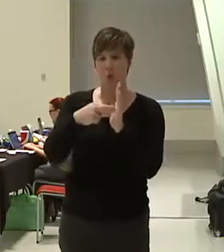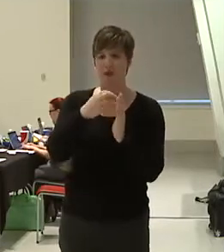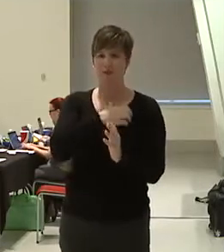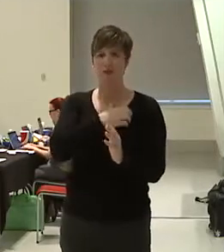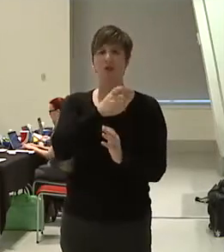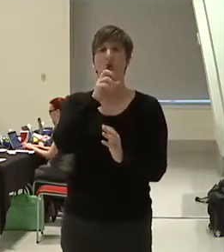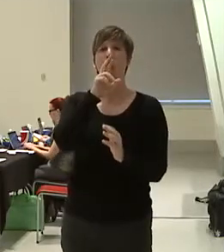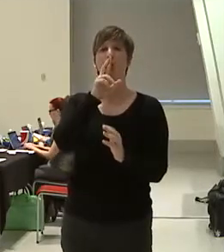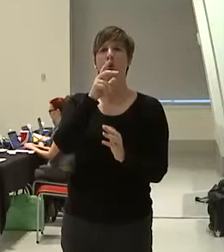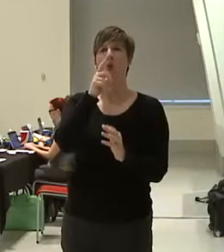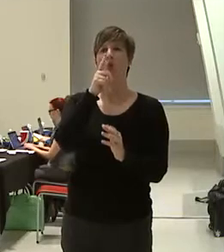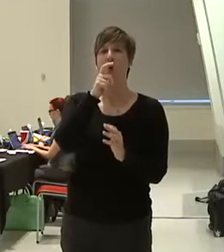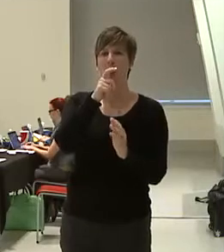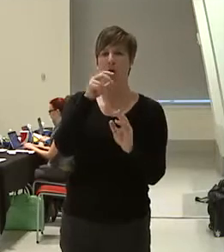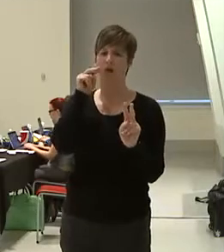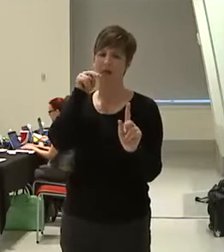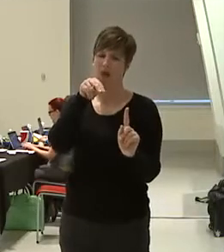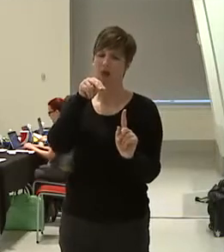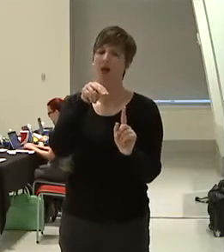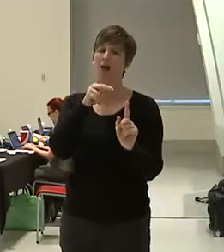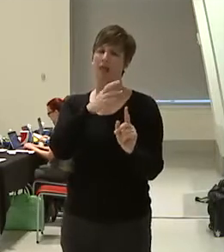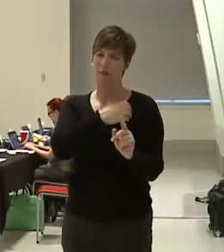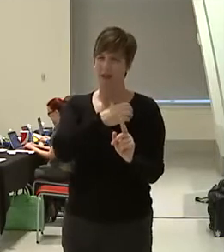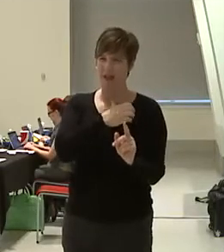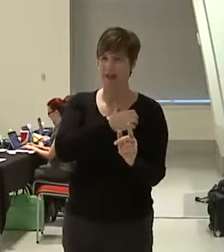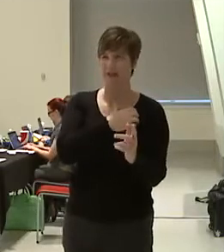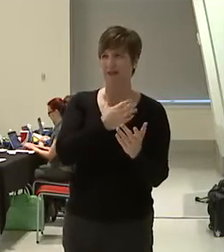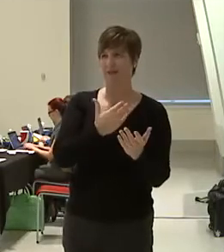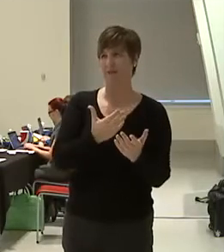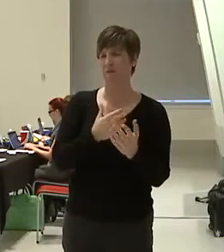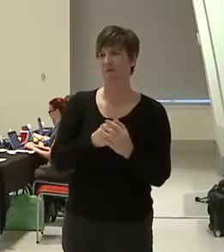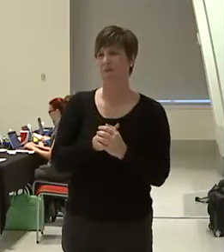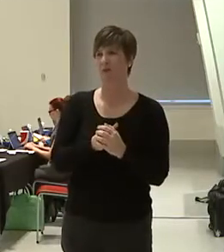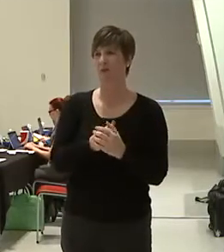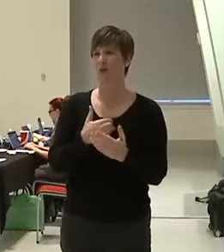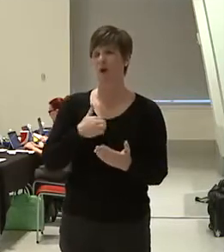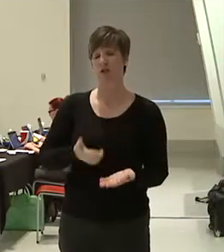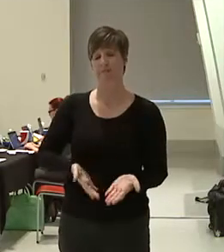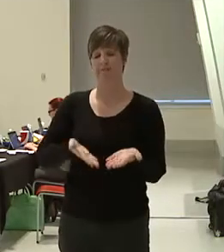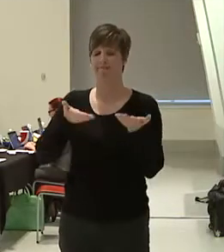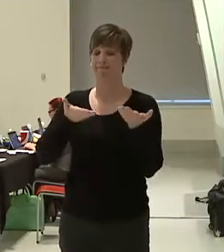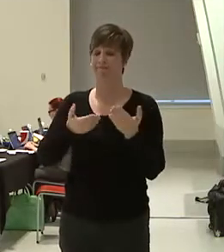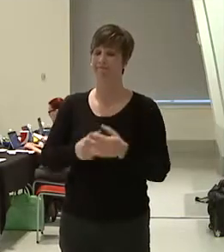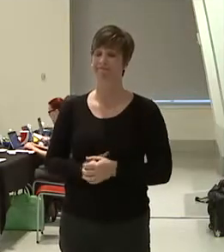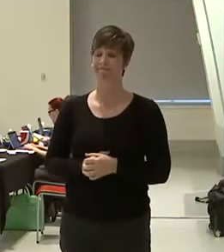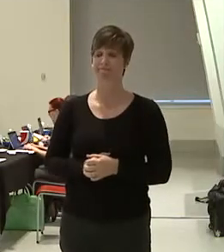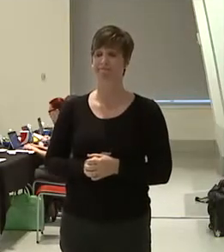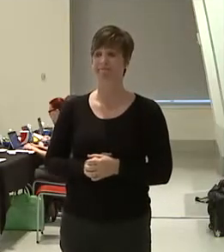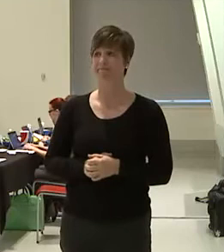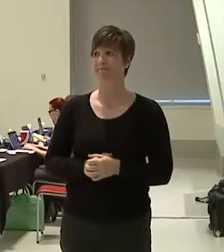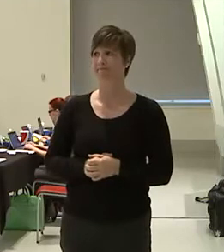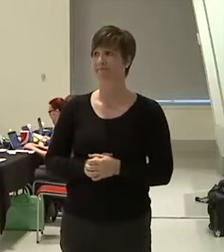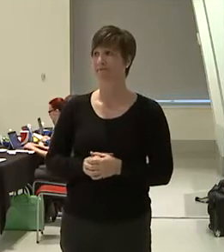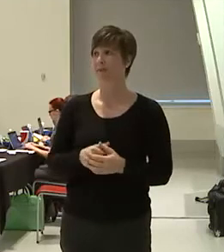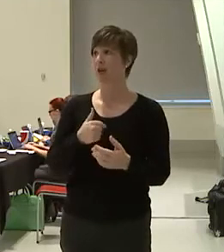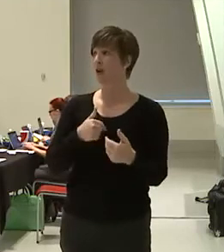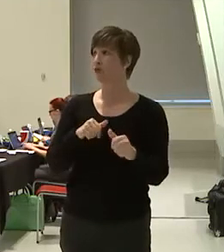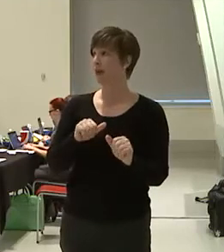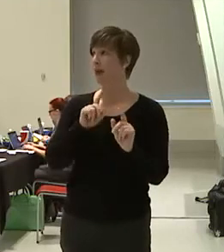the police, right? This thing about, like, being targeted. So I'll just offer that. I'll take a stab